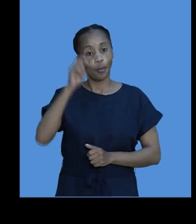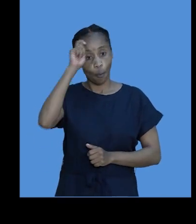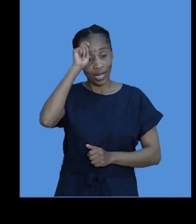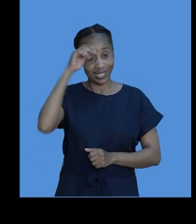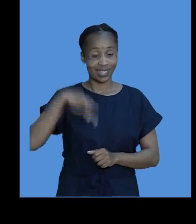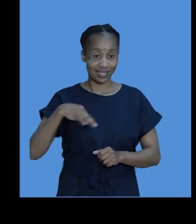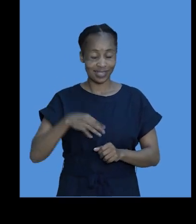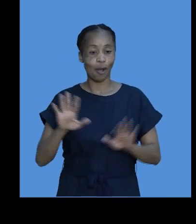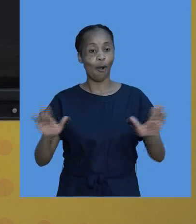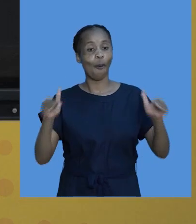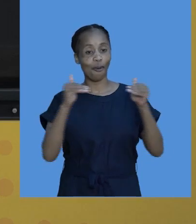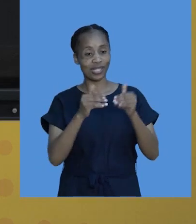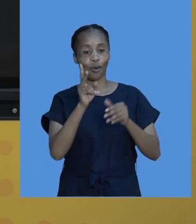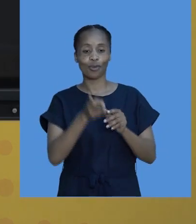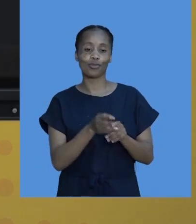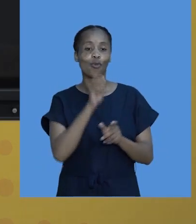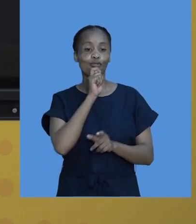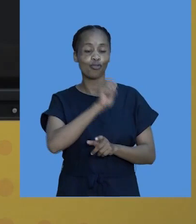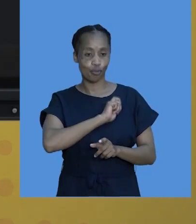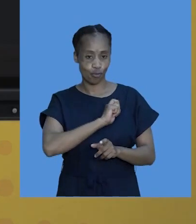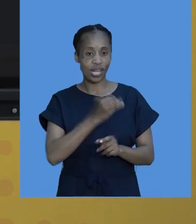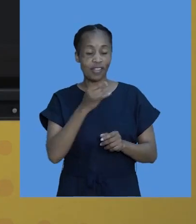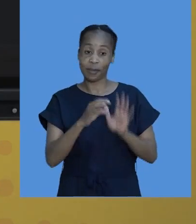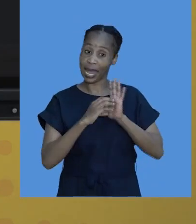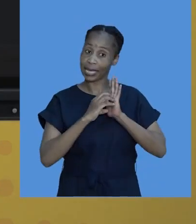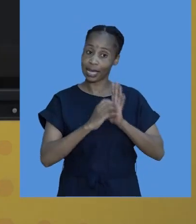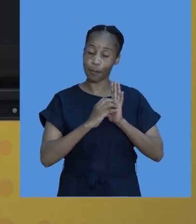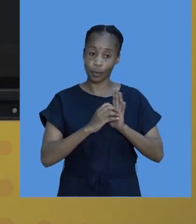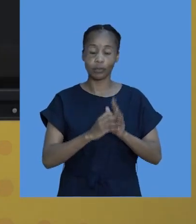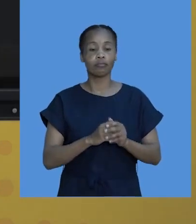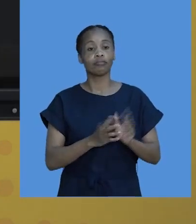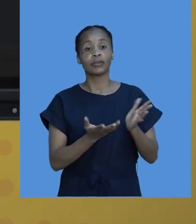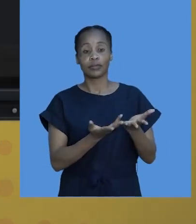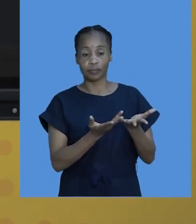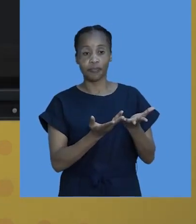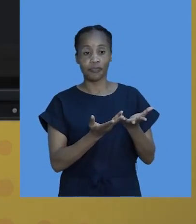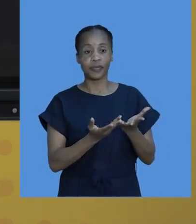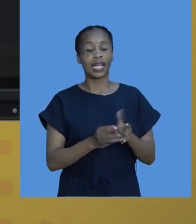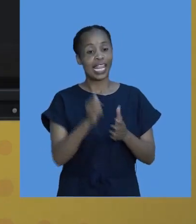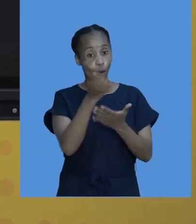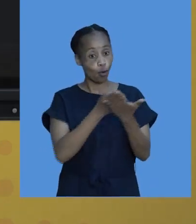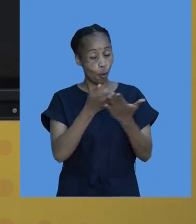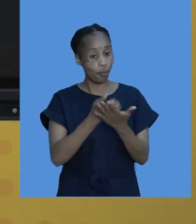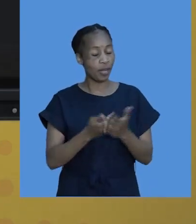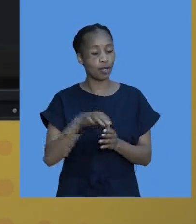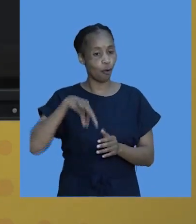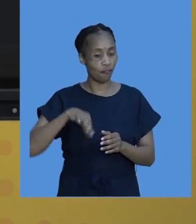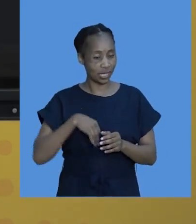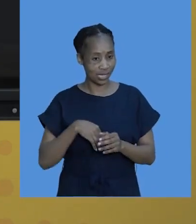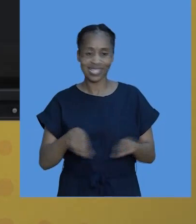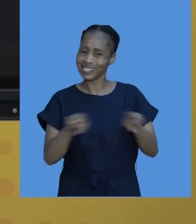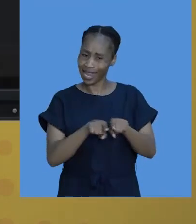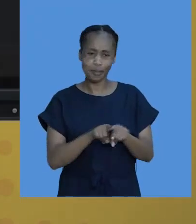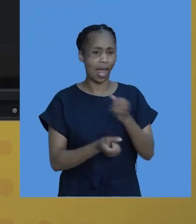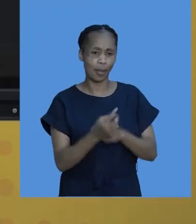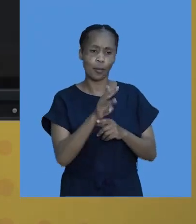normal profit. Boys and girls, the opposite is also true. If, for example, we had started by experiencing economic profits, the same